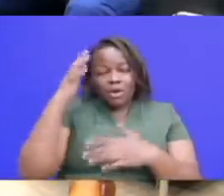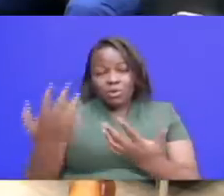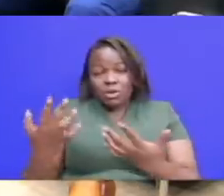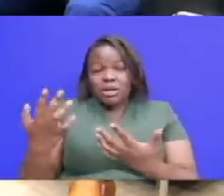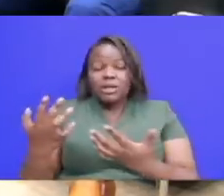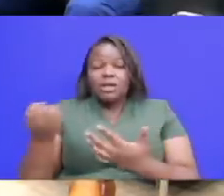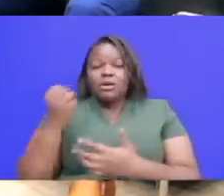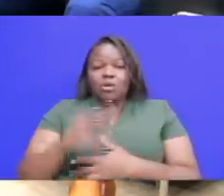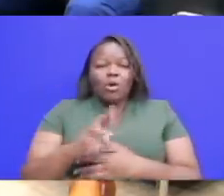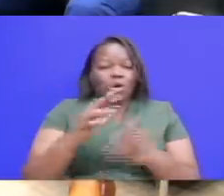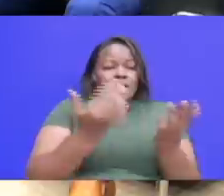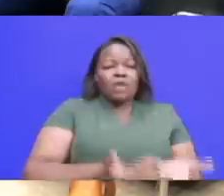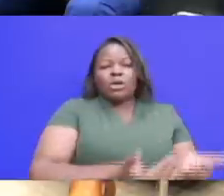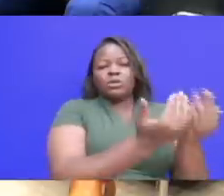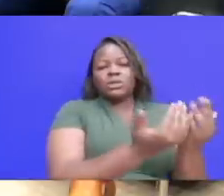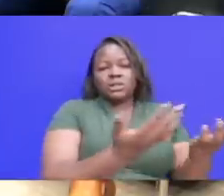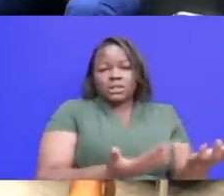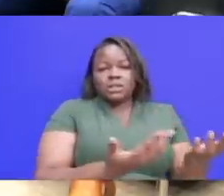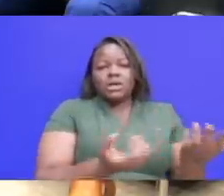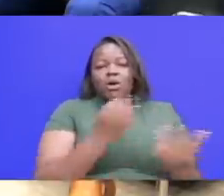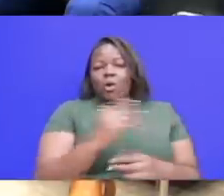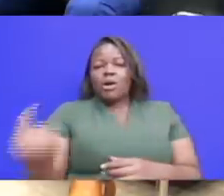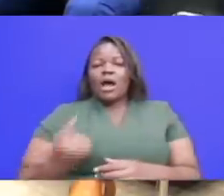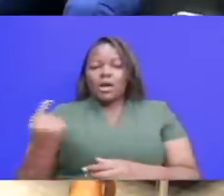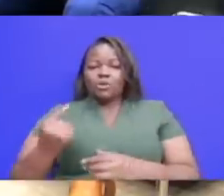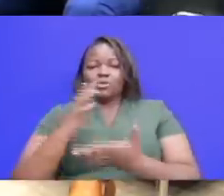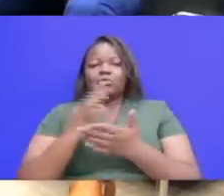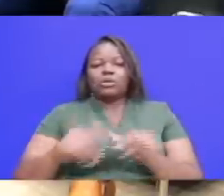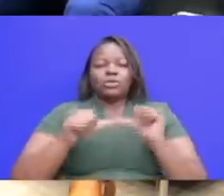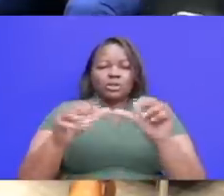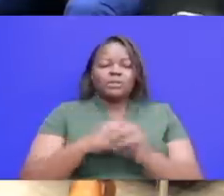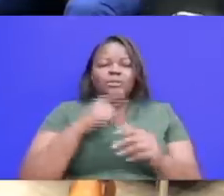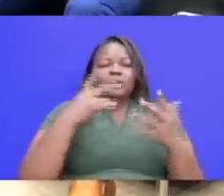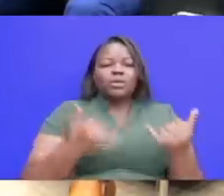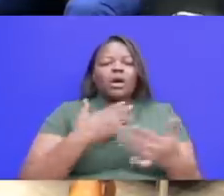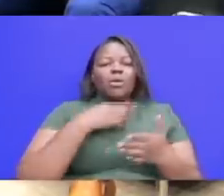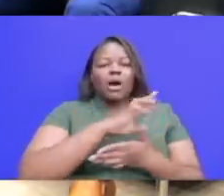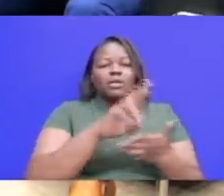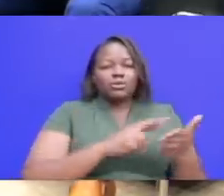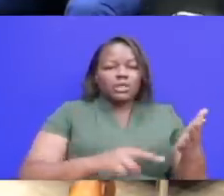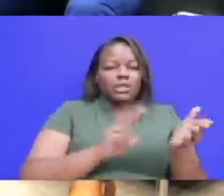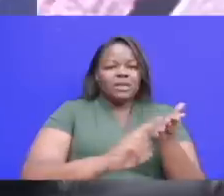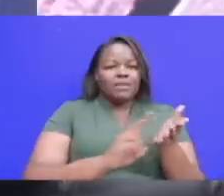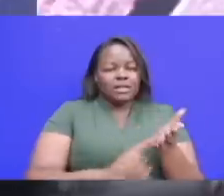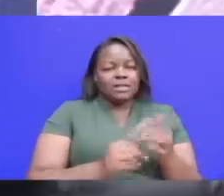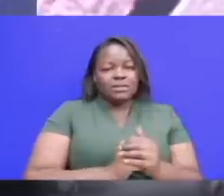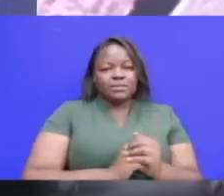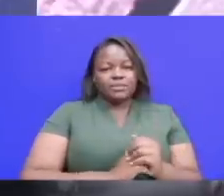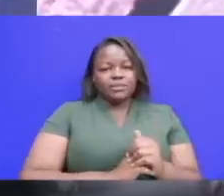identical. Or fraternal. Mm. It still exists. Mm. So let me read the continuing verses. Mm-hmm.